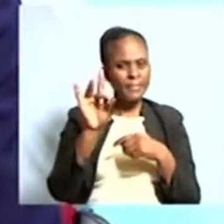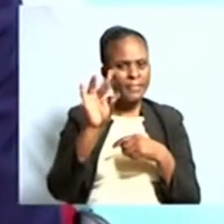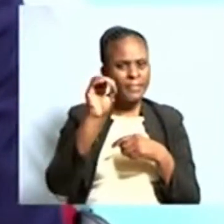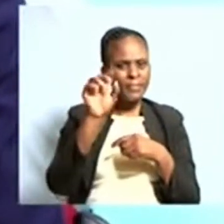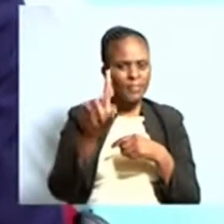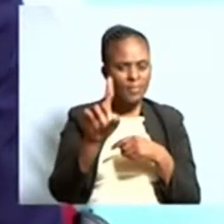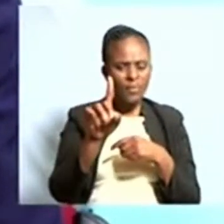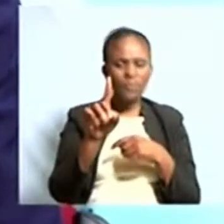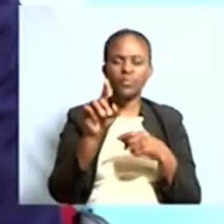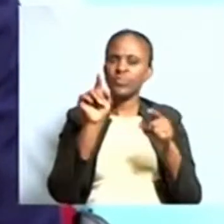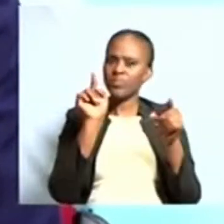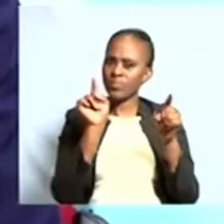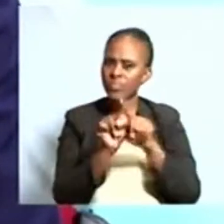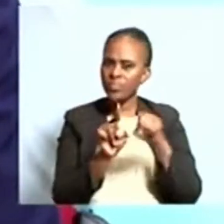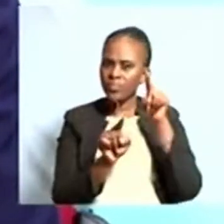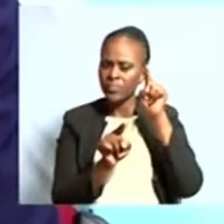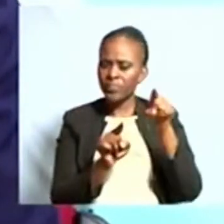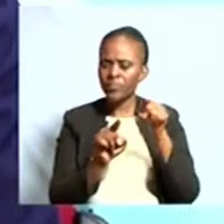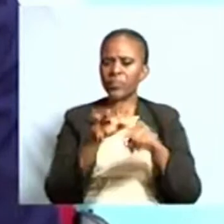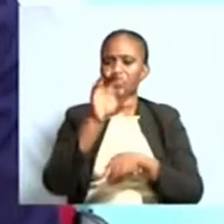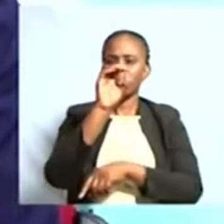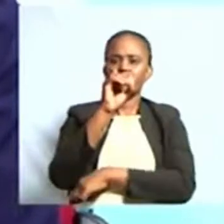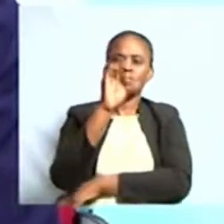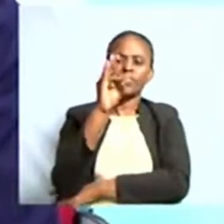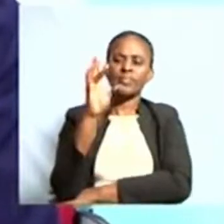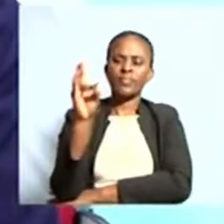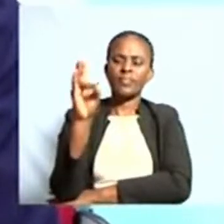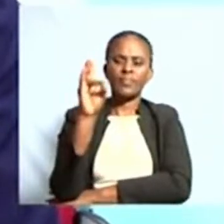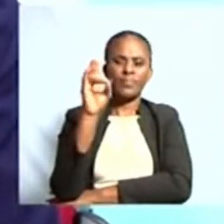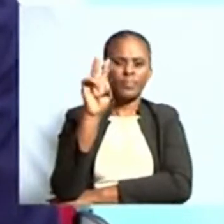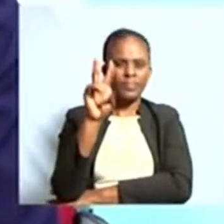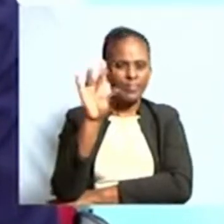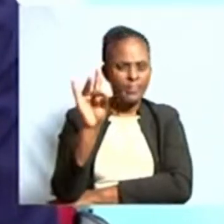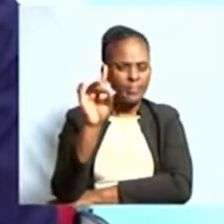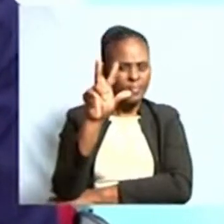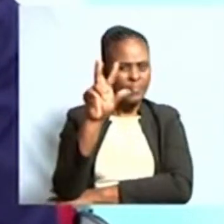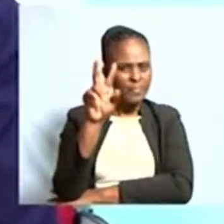0978 and for active calls, reach us on